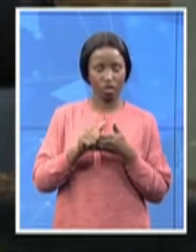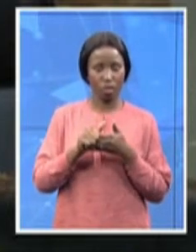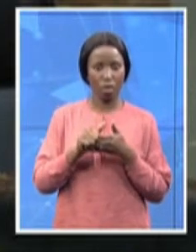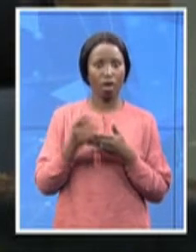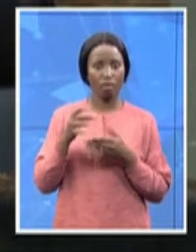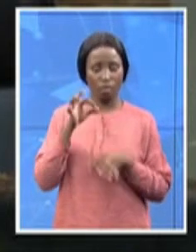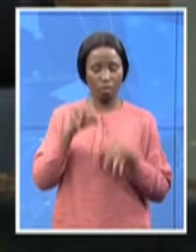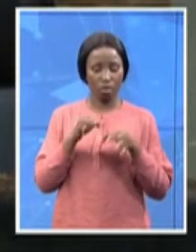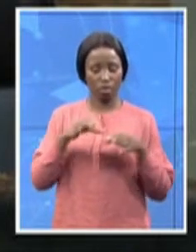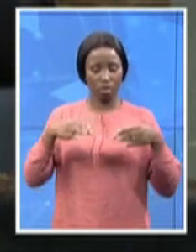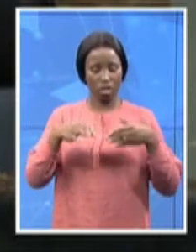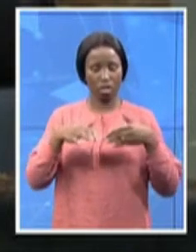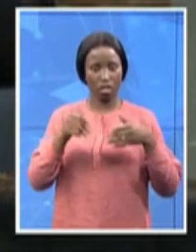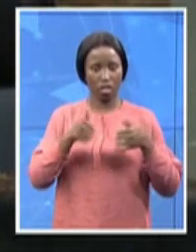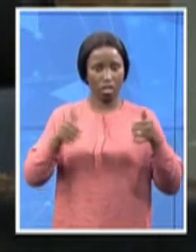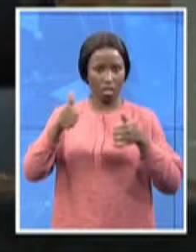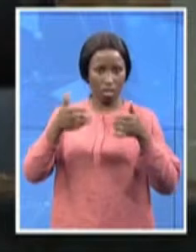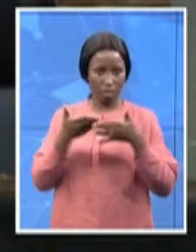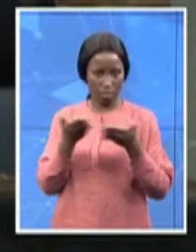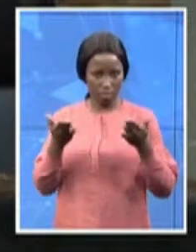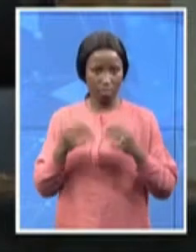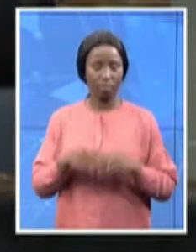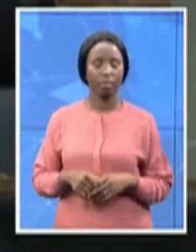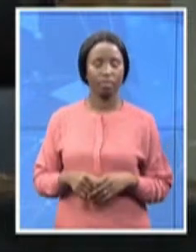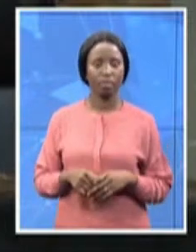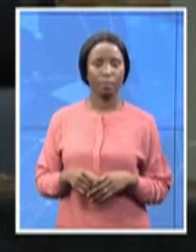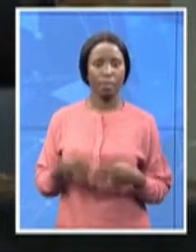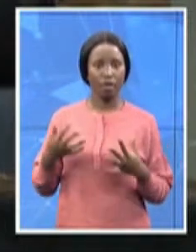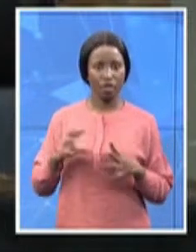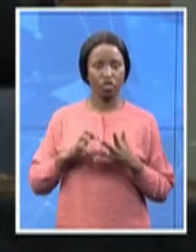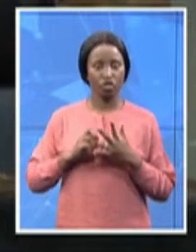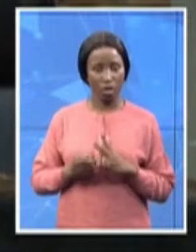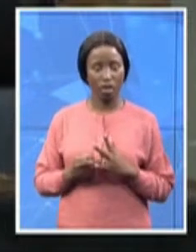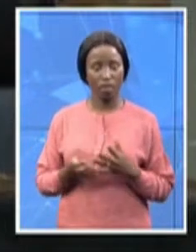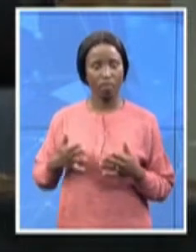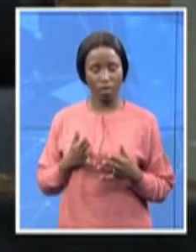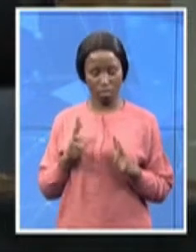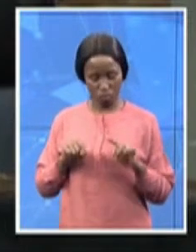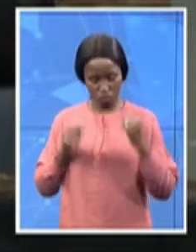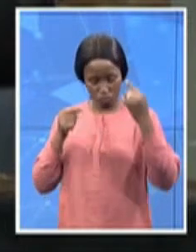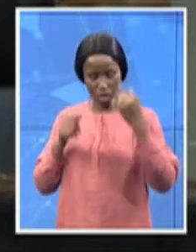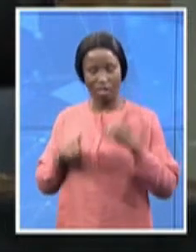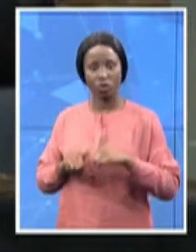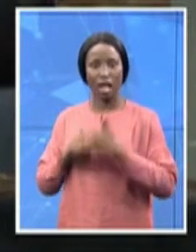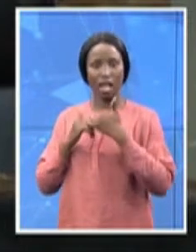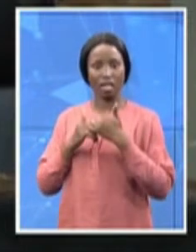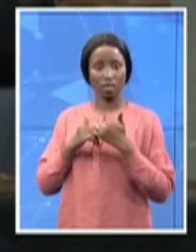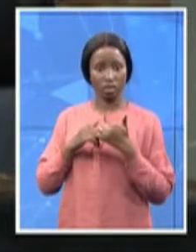Alternatively, it sought to challenge the validity of the code.